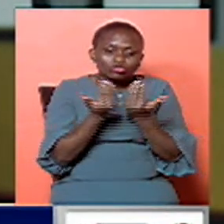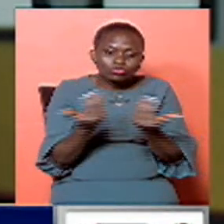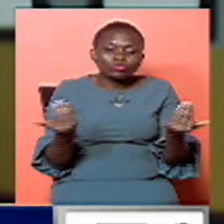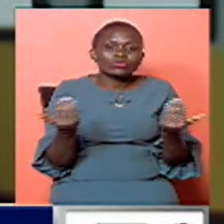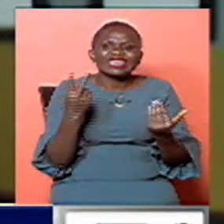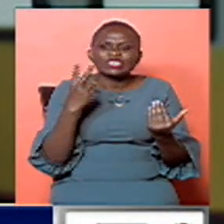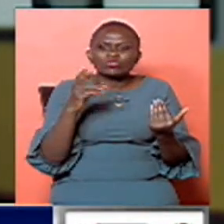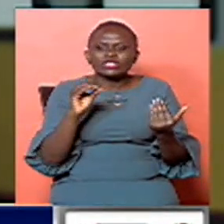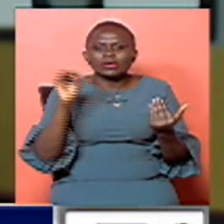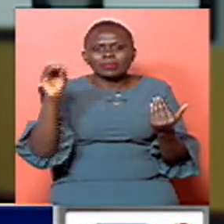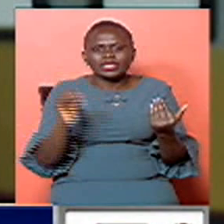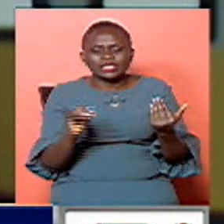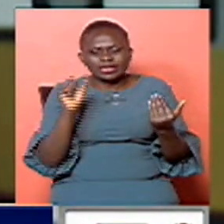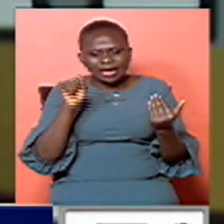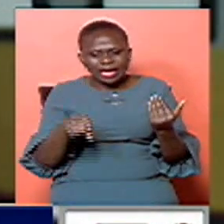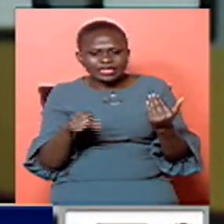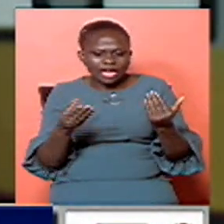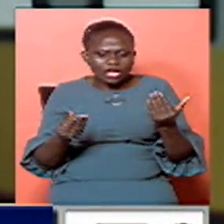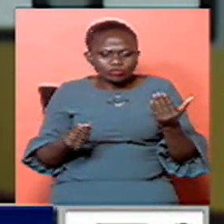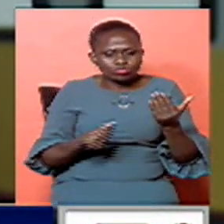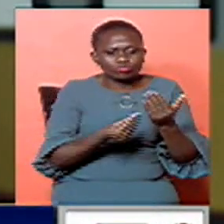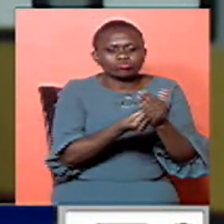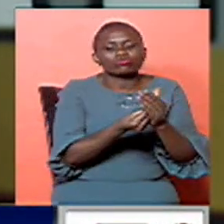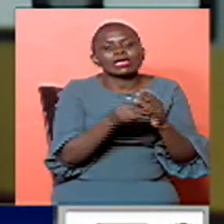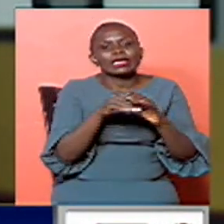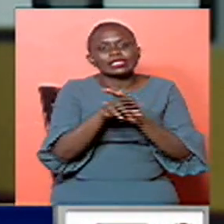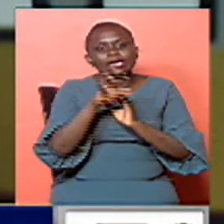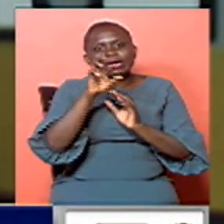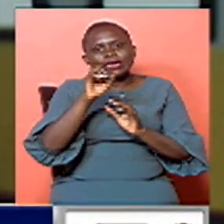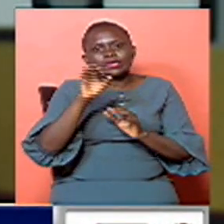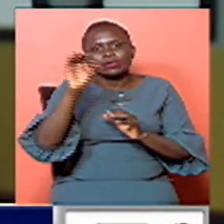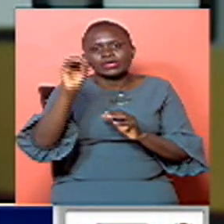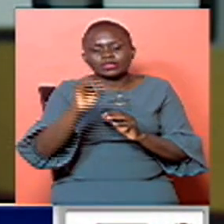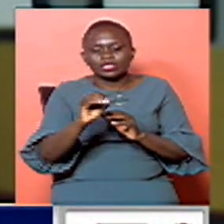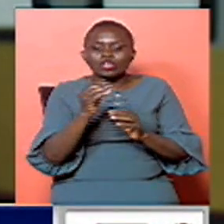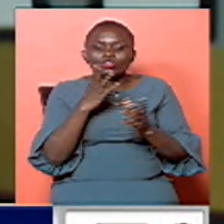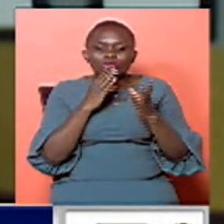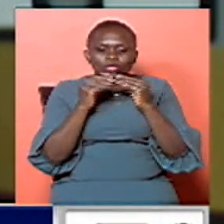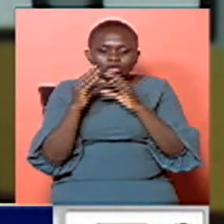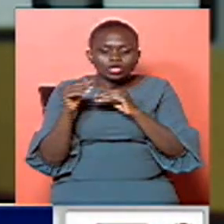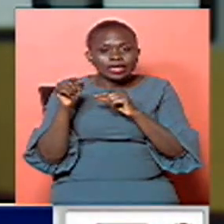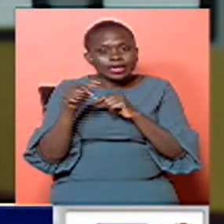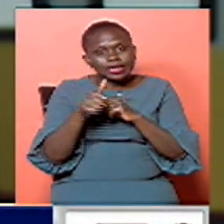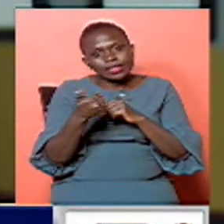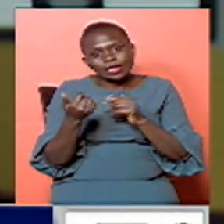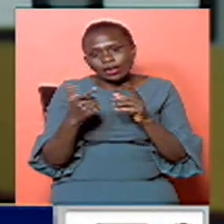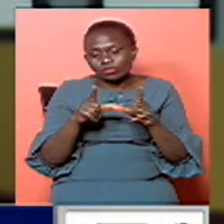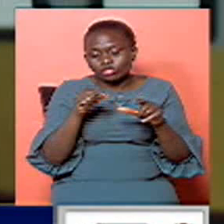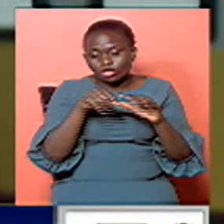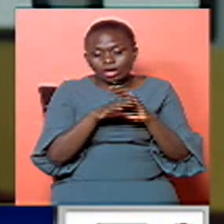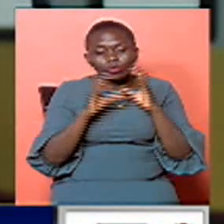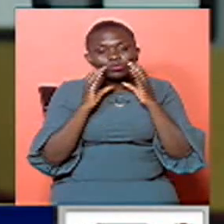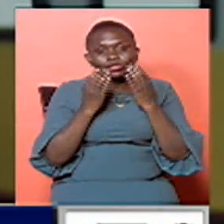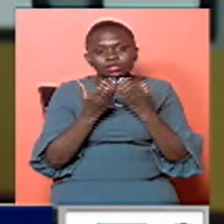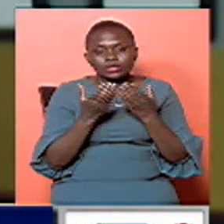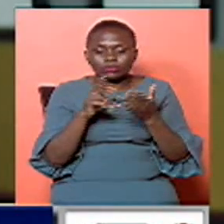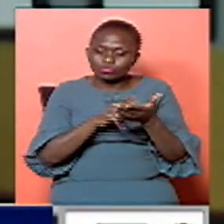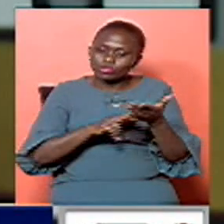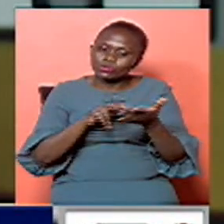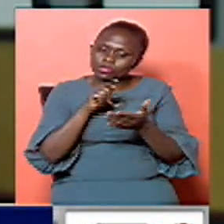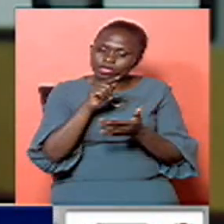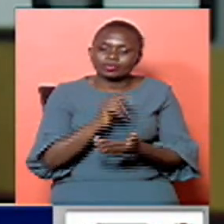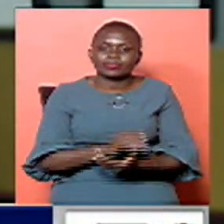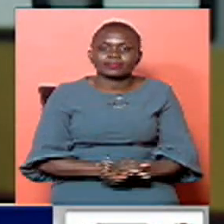the 20% can easily get assimilated in the 80% who are speaking a given language in that community, and we use